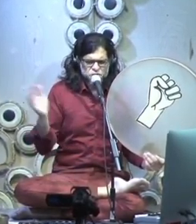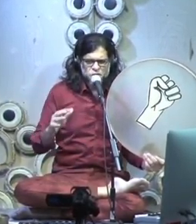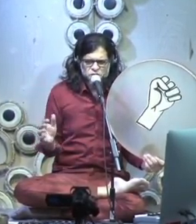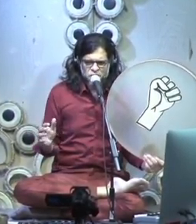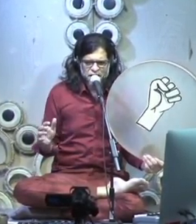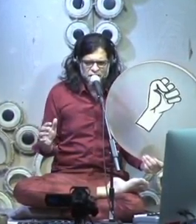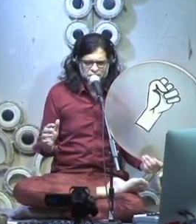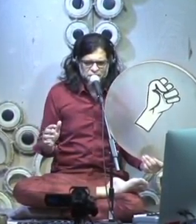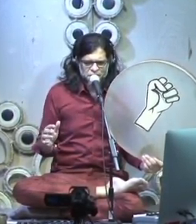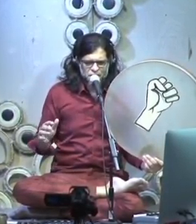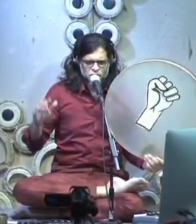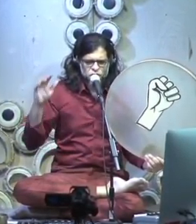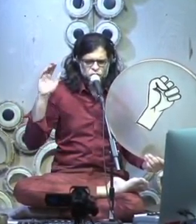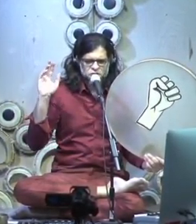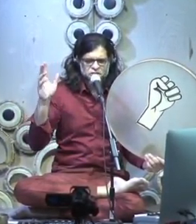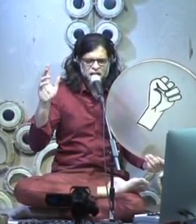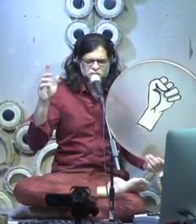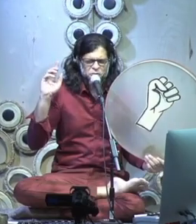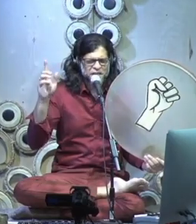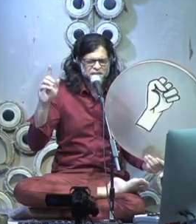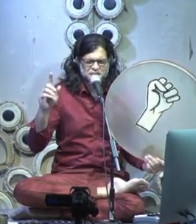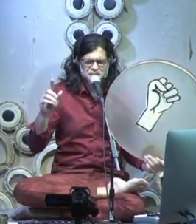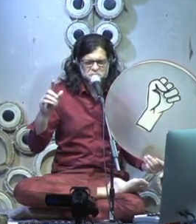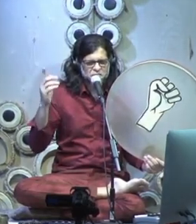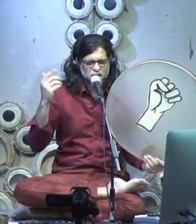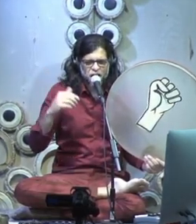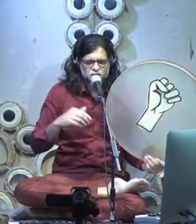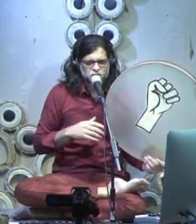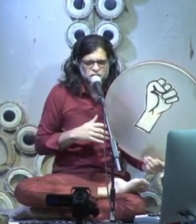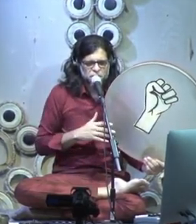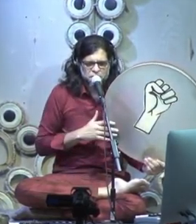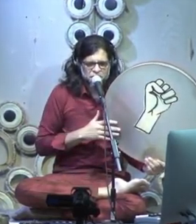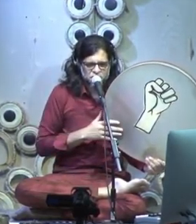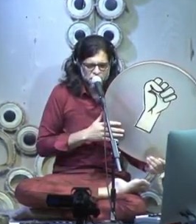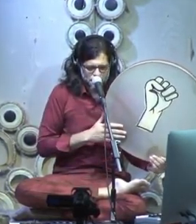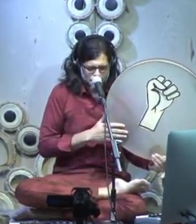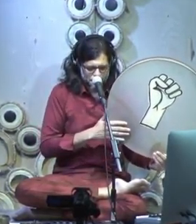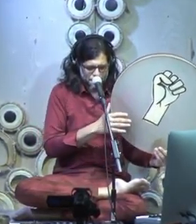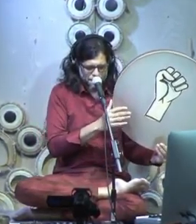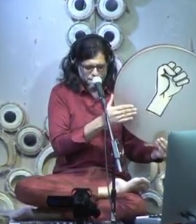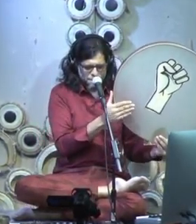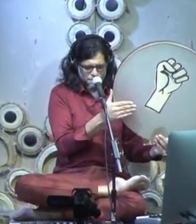just wasn't working. So in a flash of brilliance, I just started playing my drum.